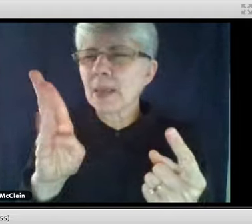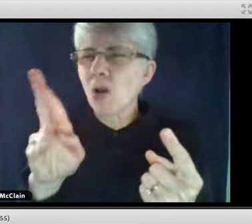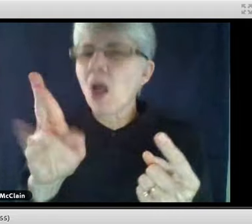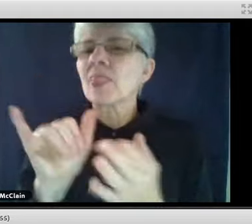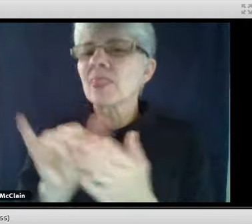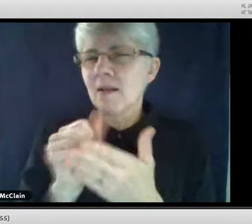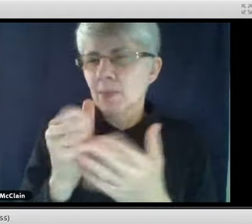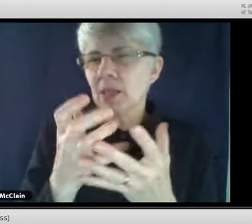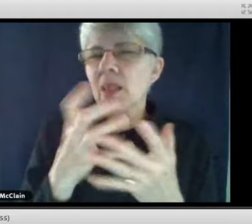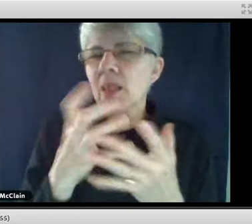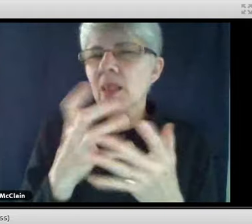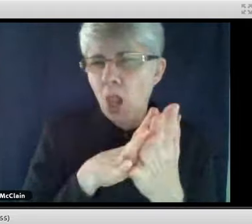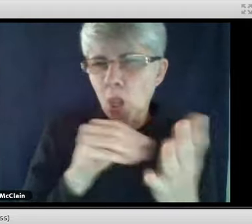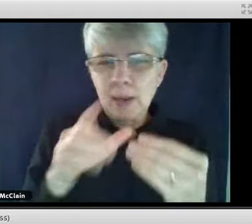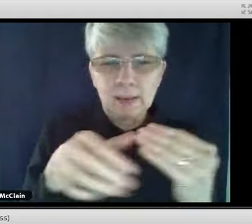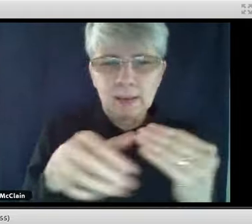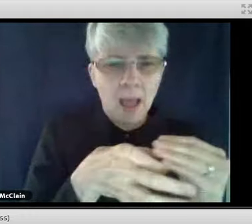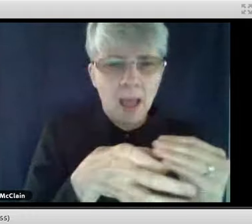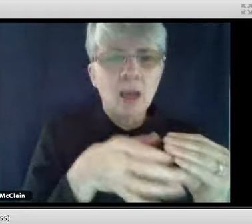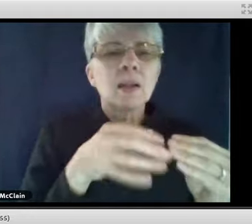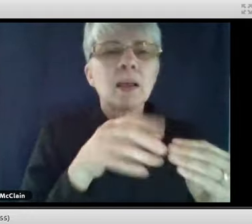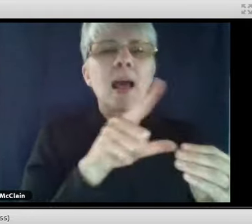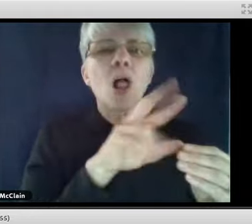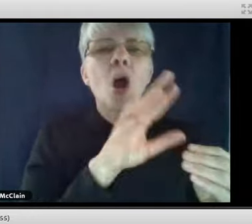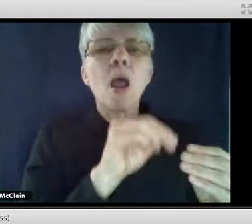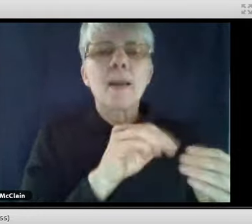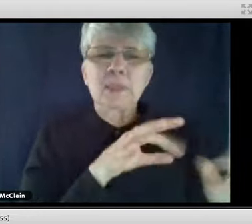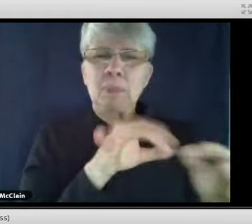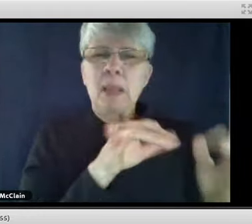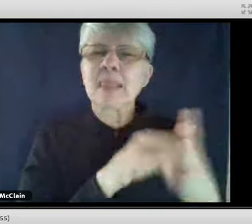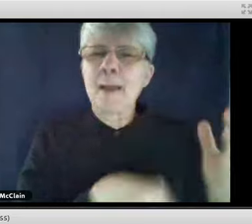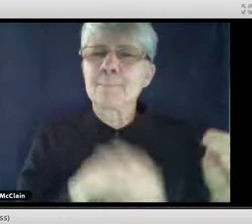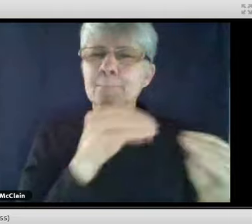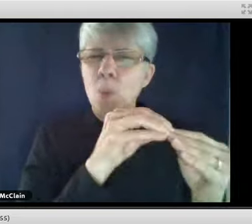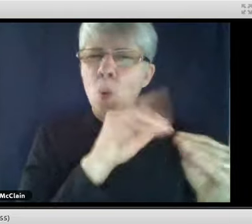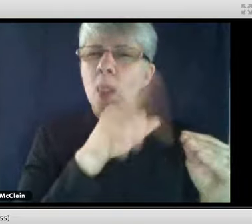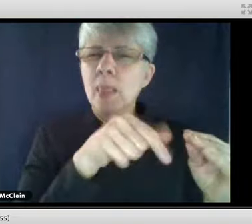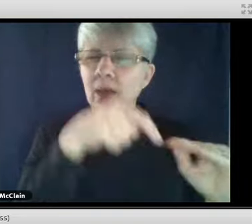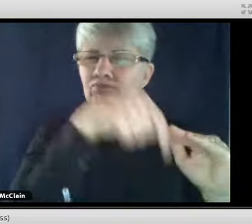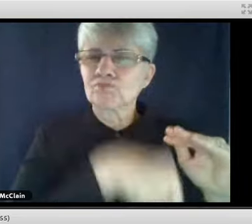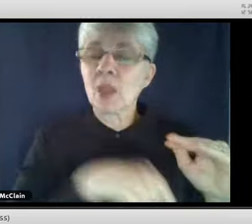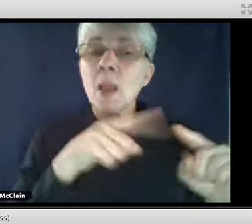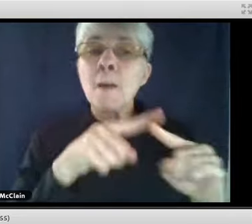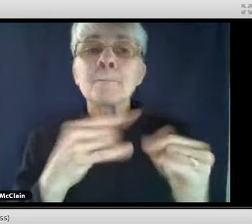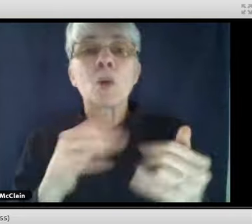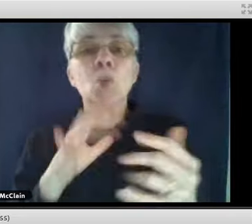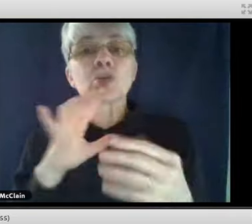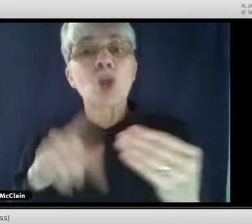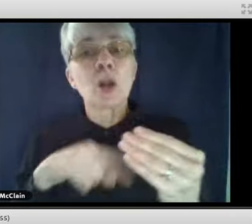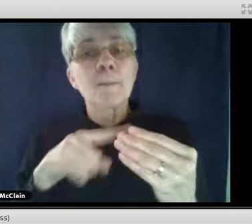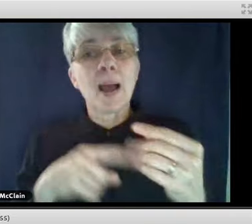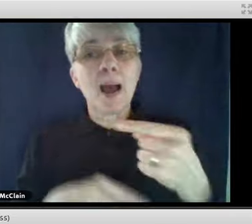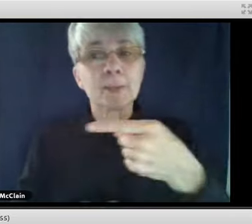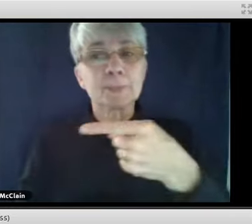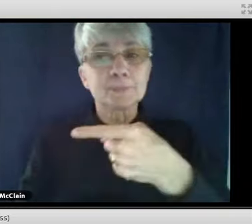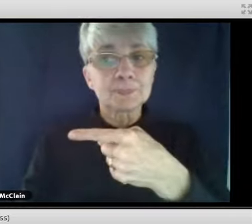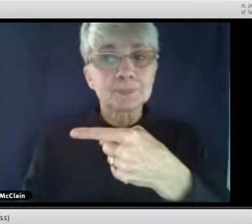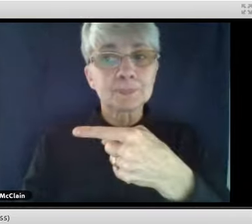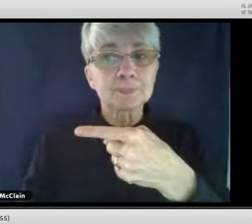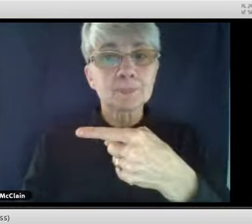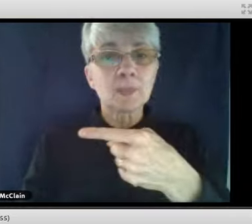about the LRM. So I'll come back to that a little bit later. Okay, but first, let's talk about FRBR as an